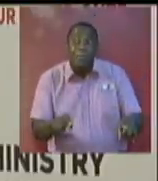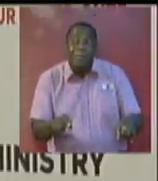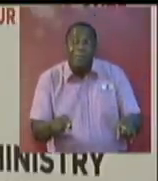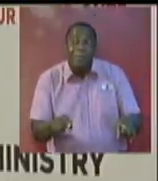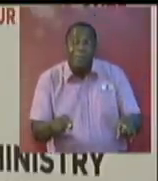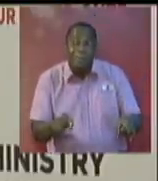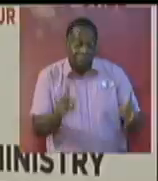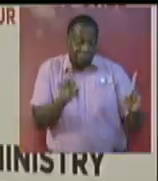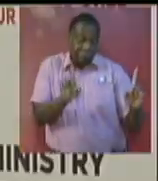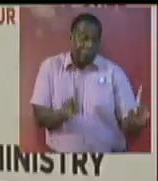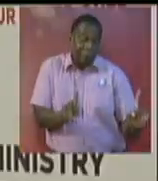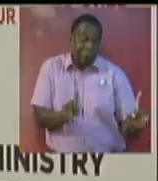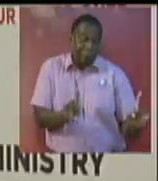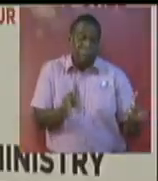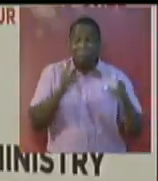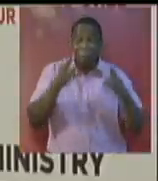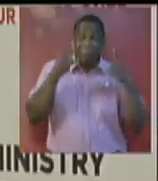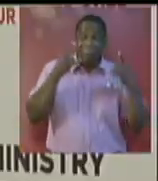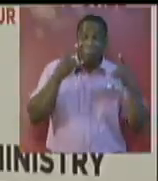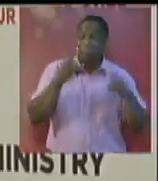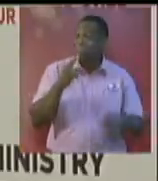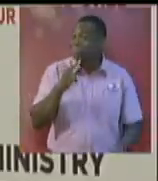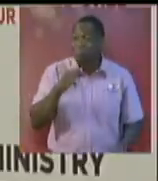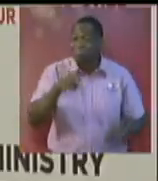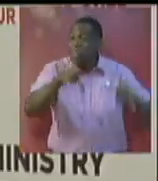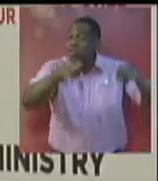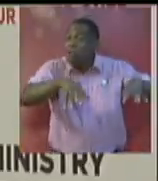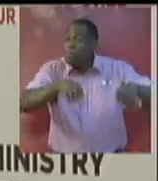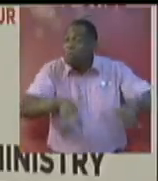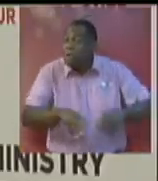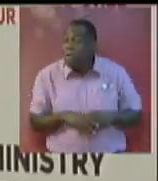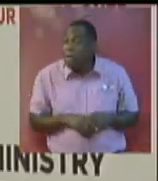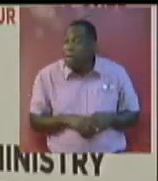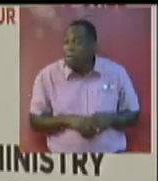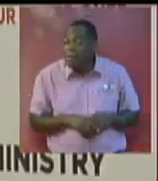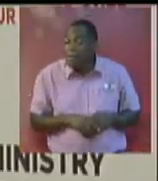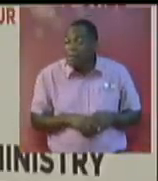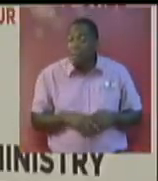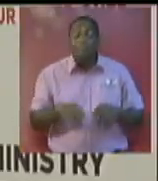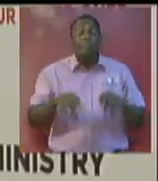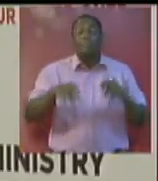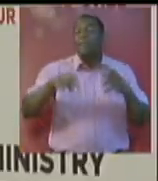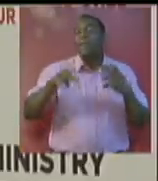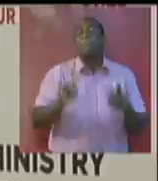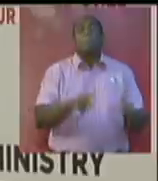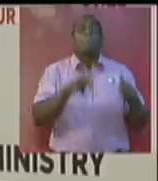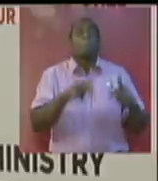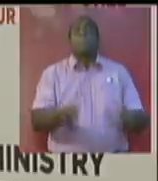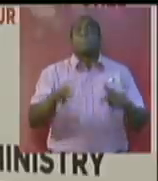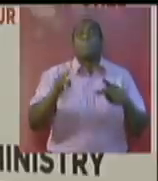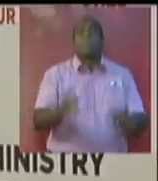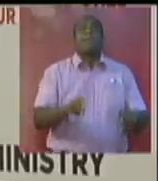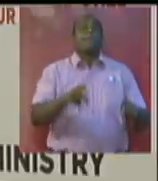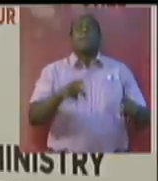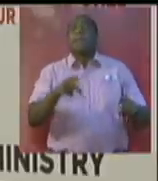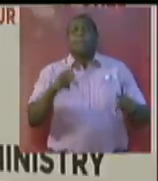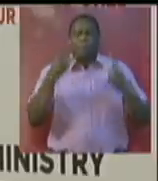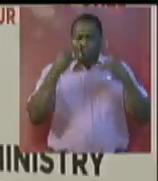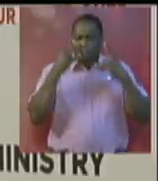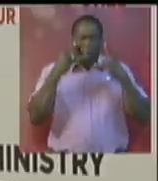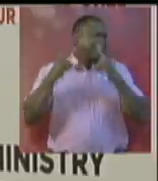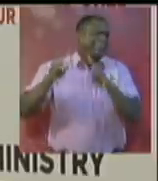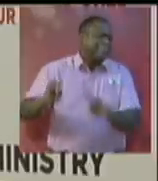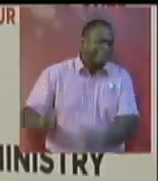window. Mask wearing went out the window. And the end result of that whole birthday party, we had at